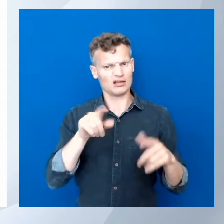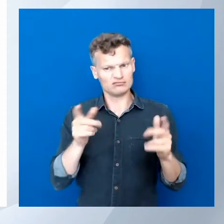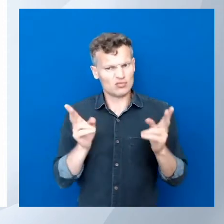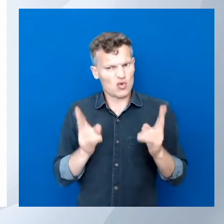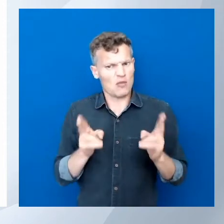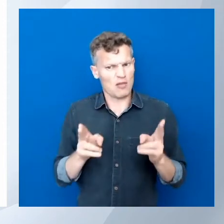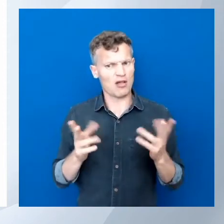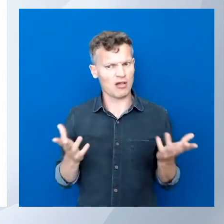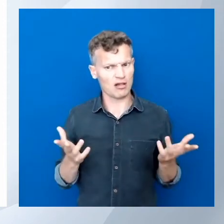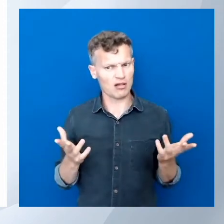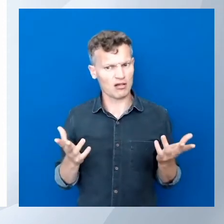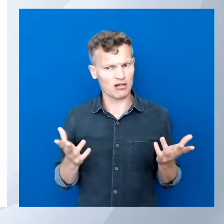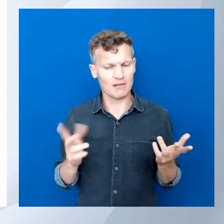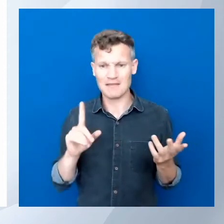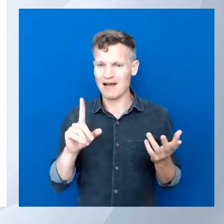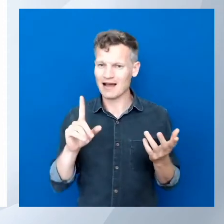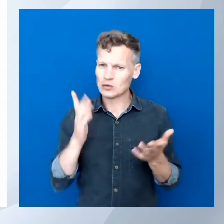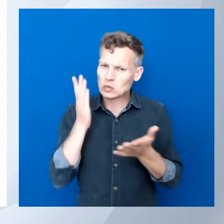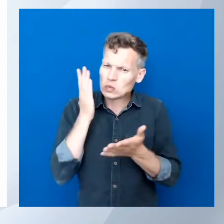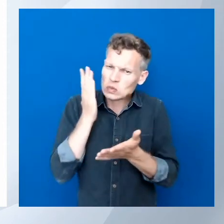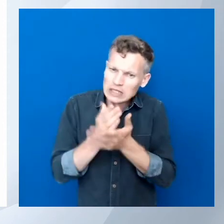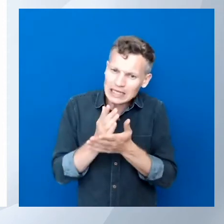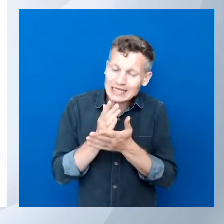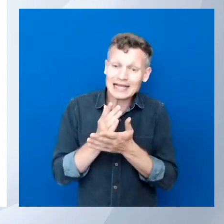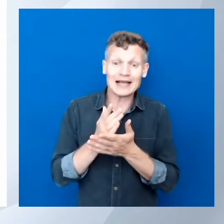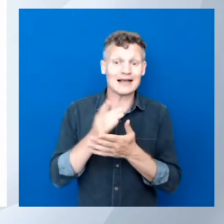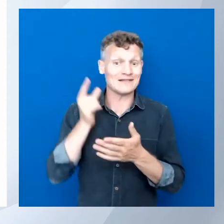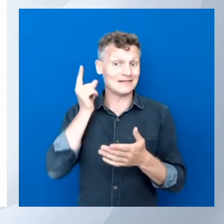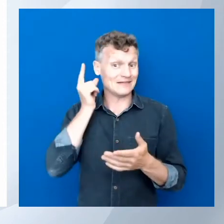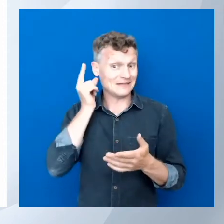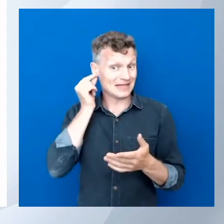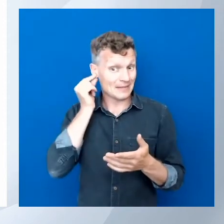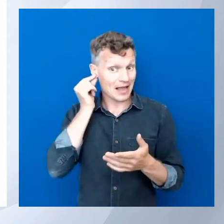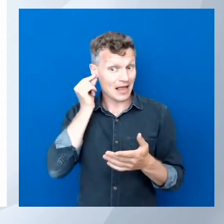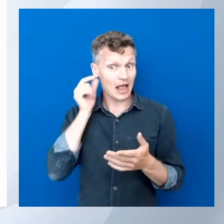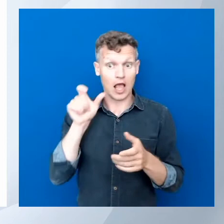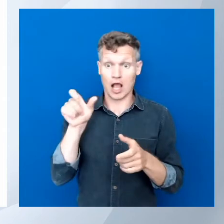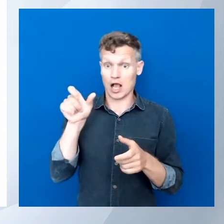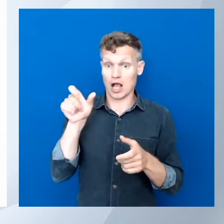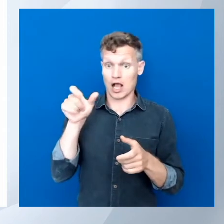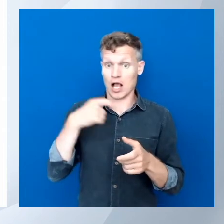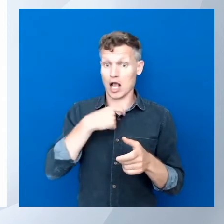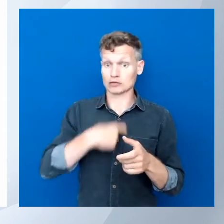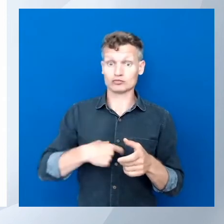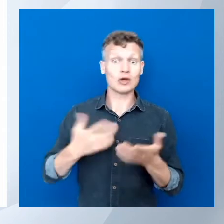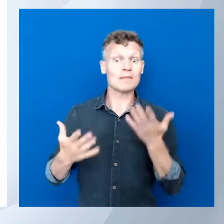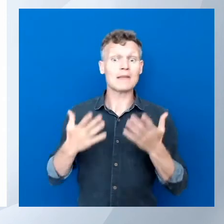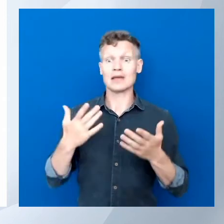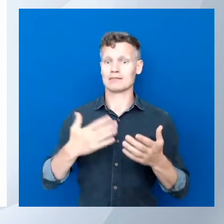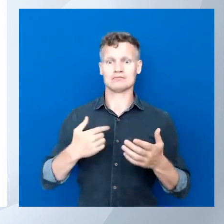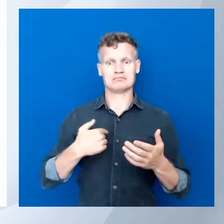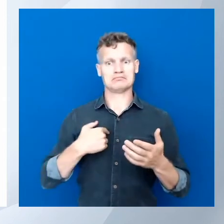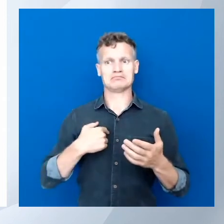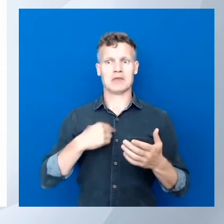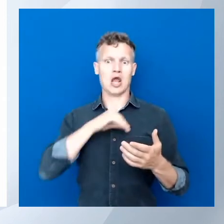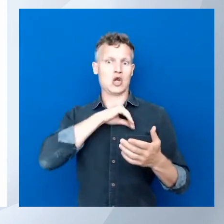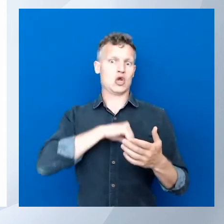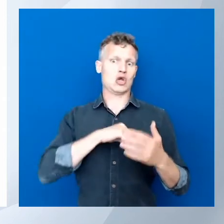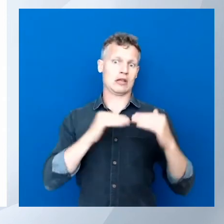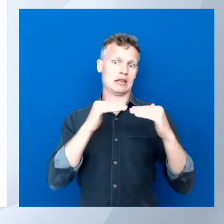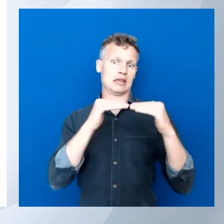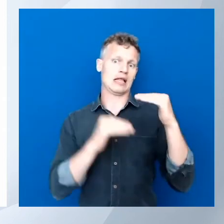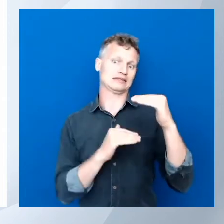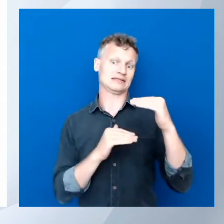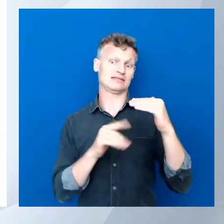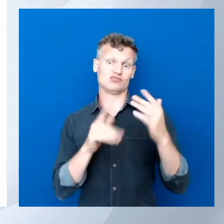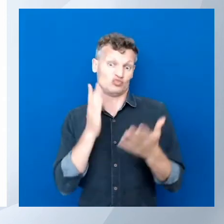reality, female customers might be earning less money than male customers. This is what happens in the real world.